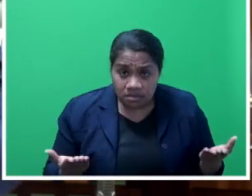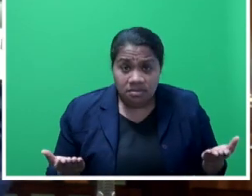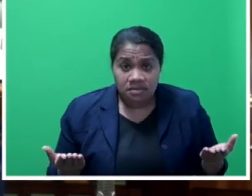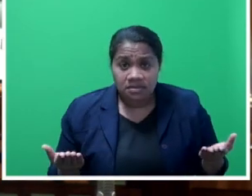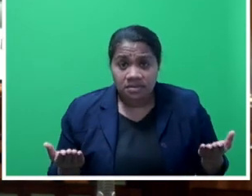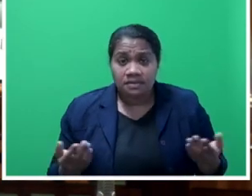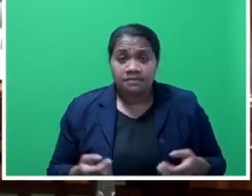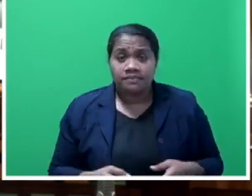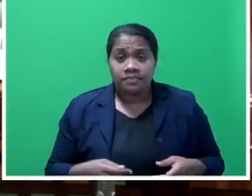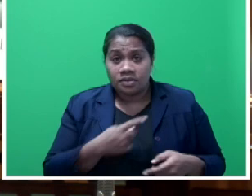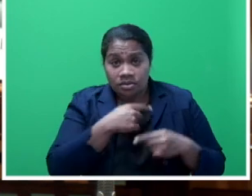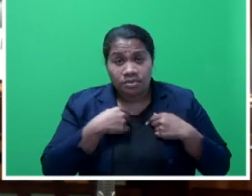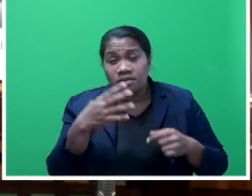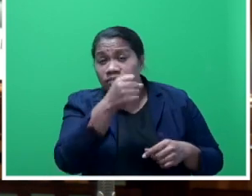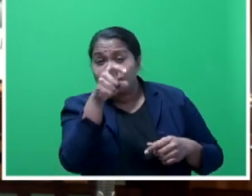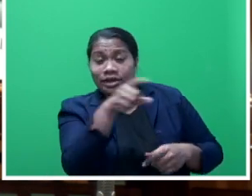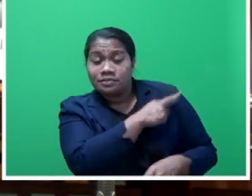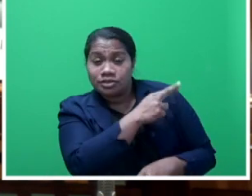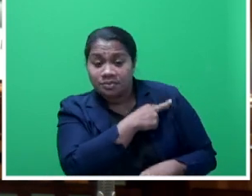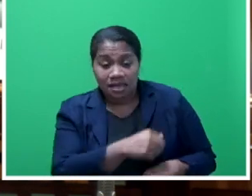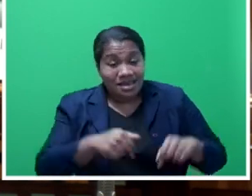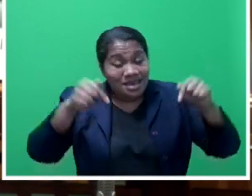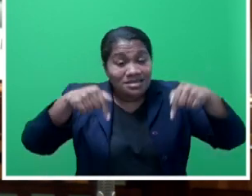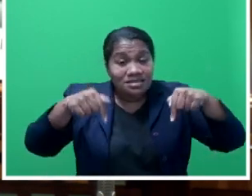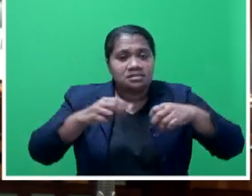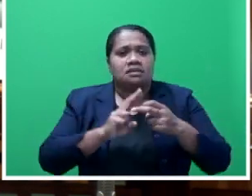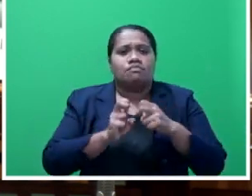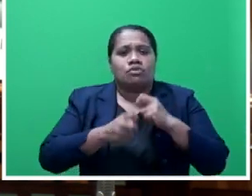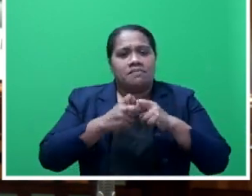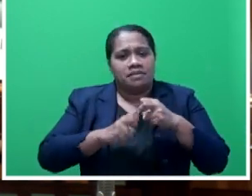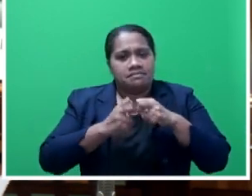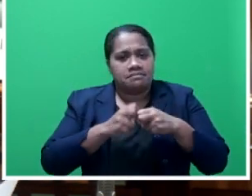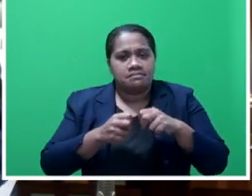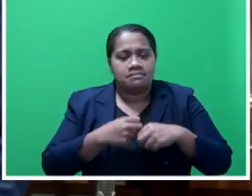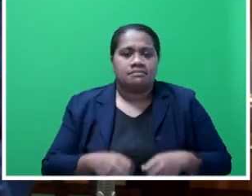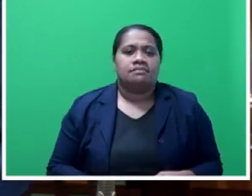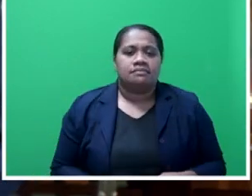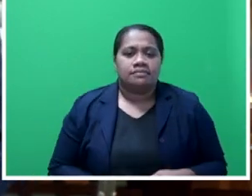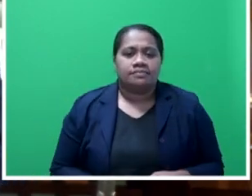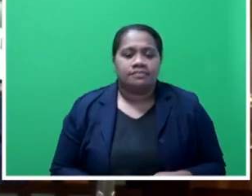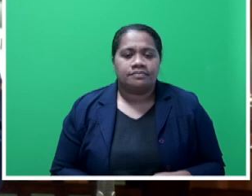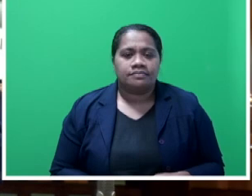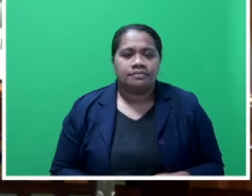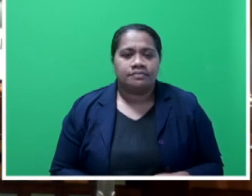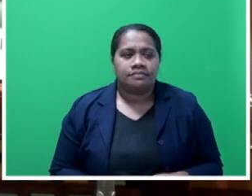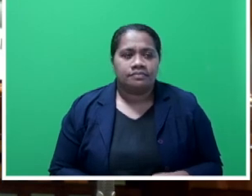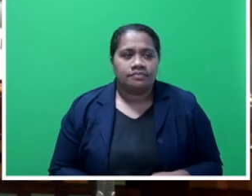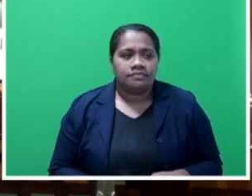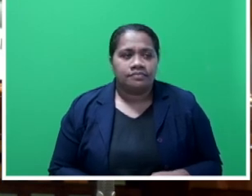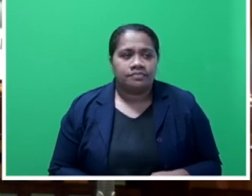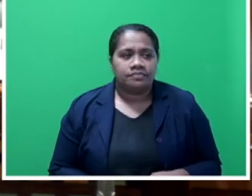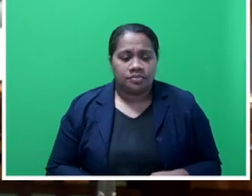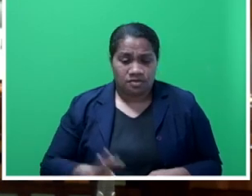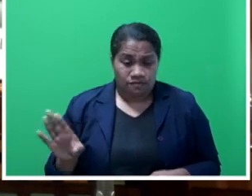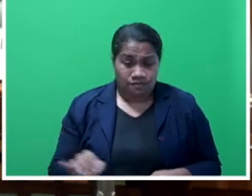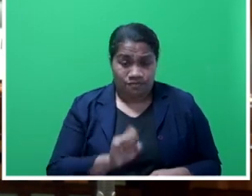Scott Morrison responsible. And this is the problem, Mr. Speaker, sir. In one breath, they make all sorts of